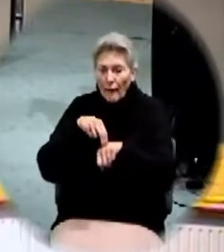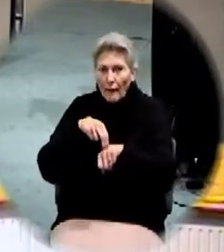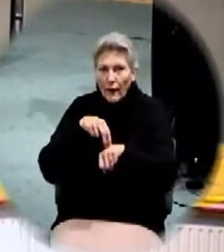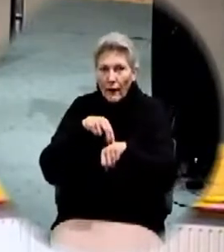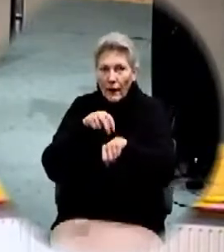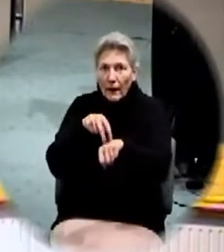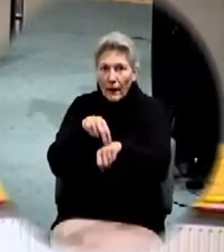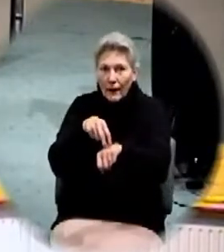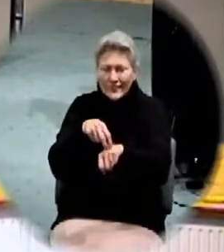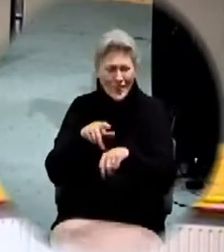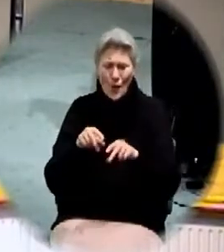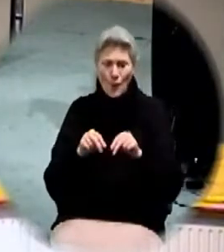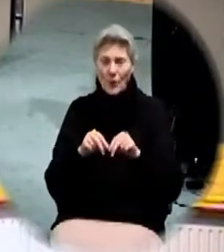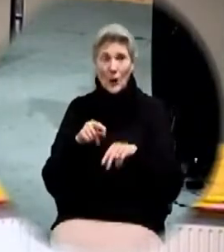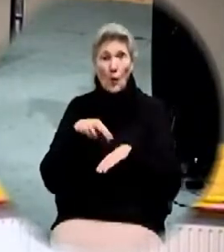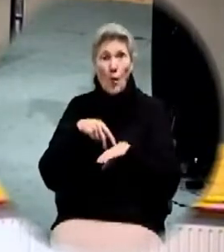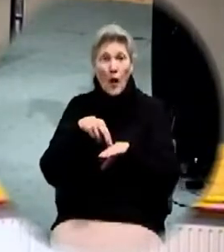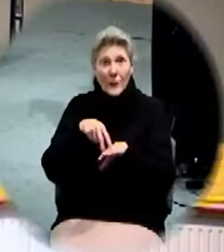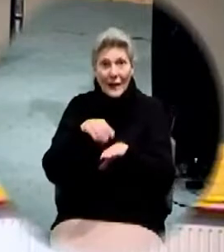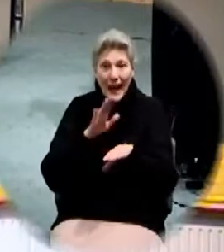he walks up to the boat and they're going